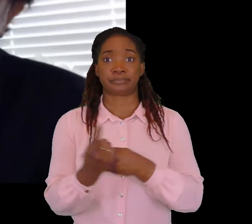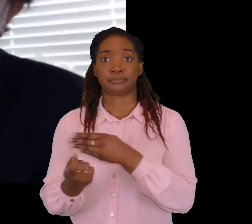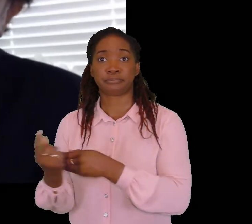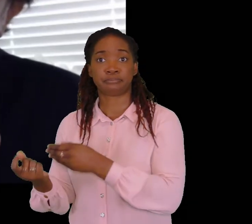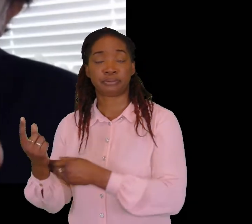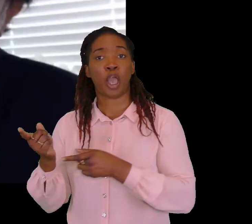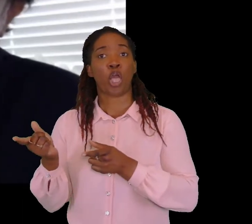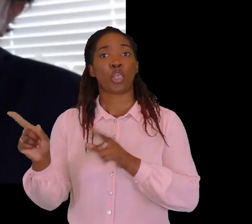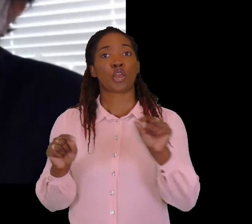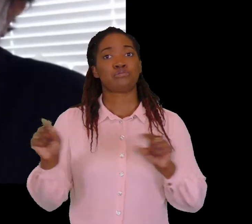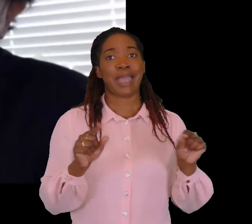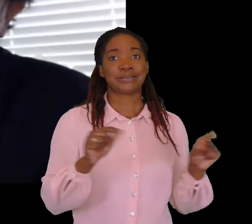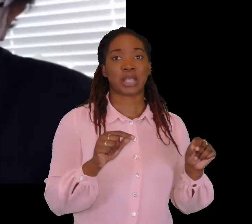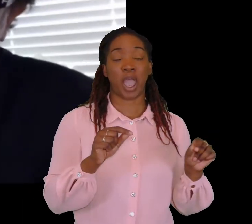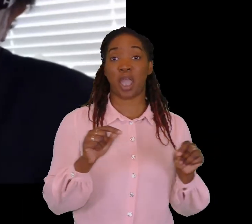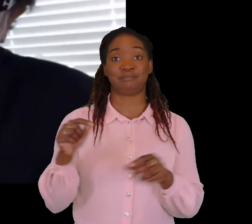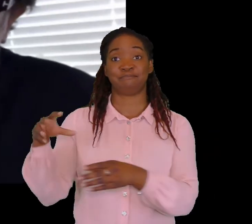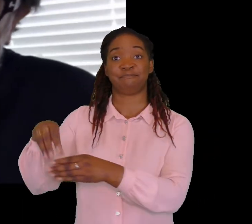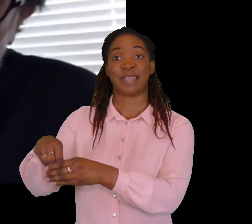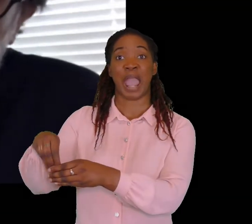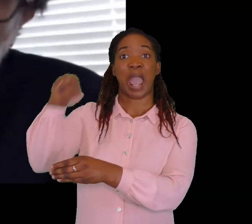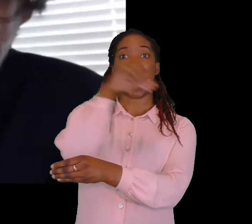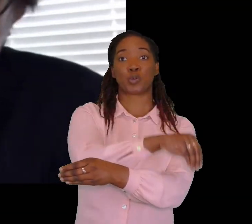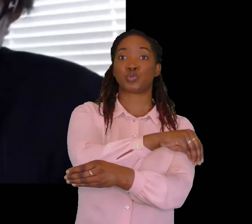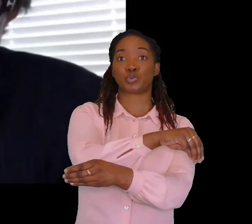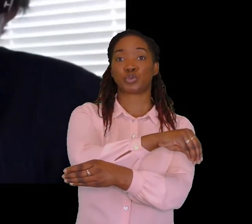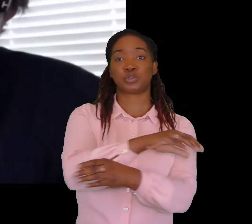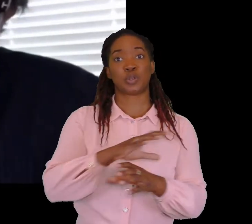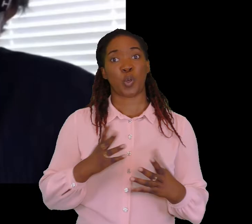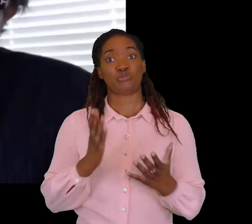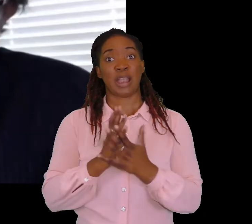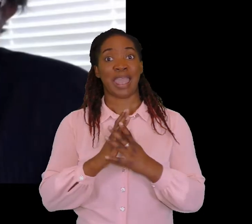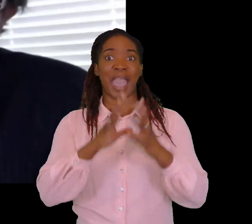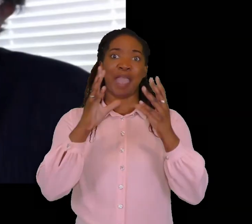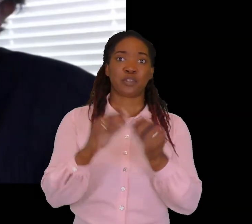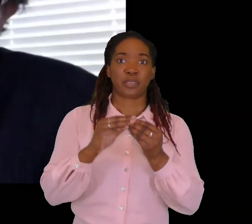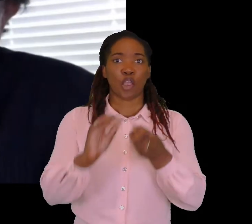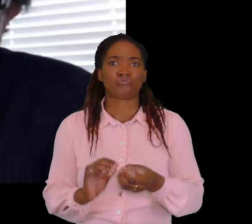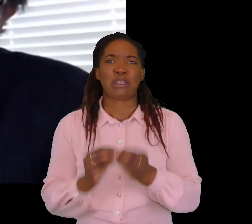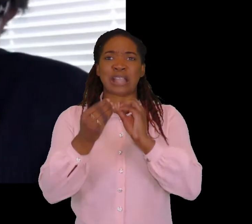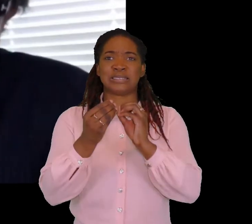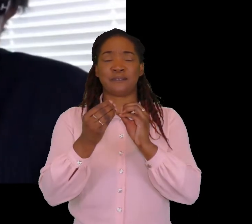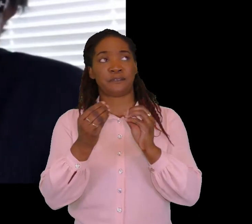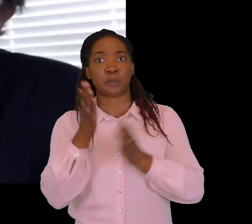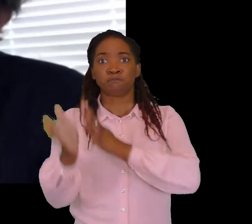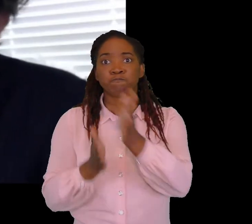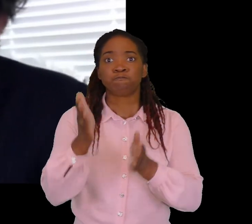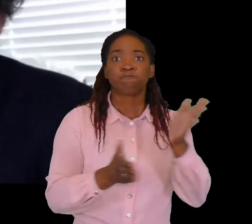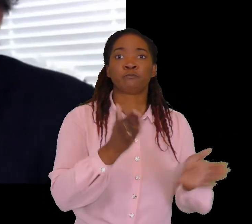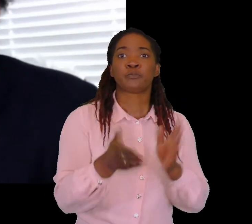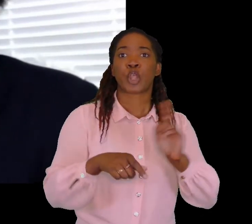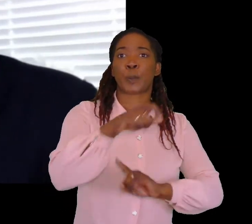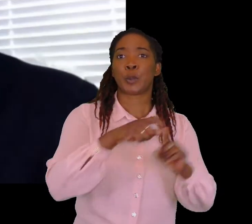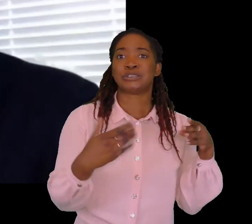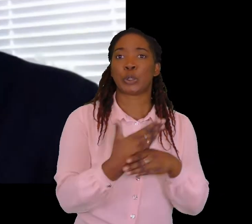curator, in a sense, was taken out of. So all of that embeddedness, which was community work, or seen as community work,